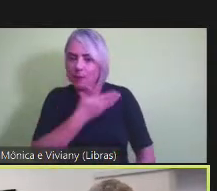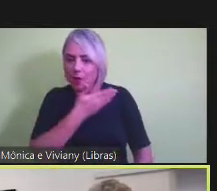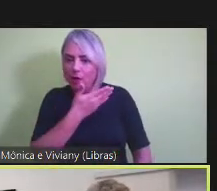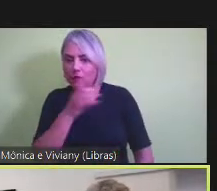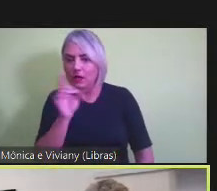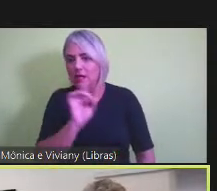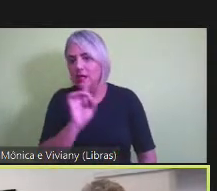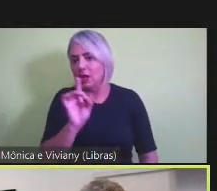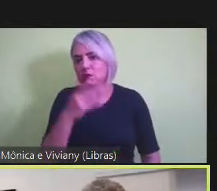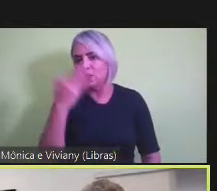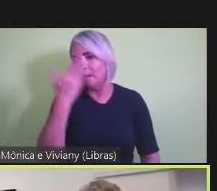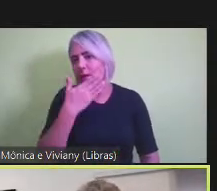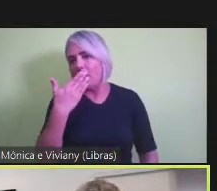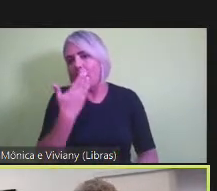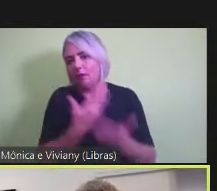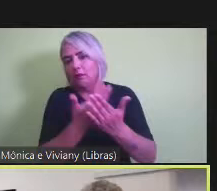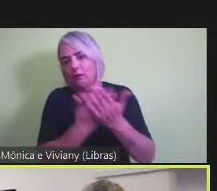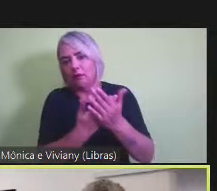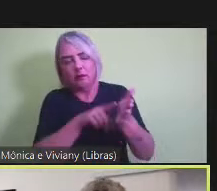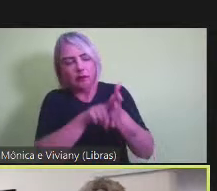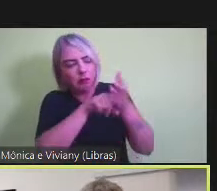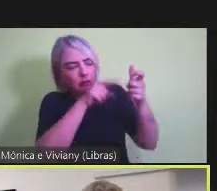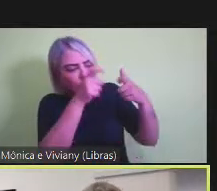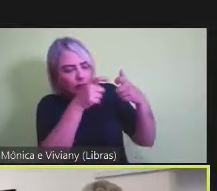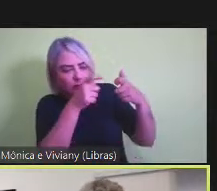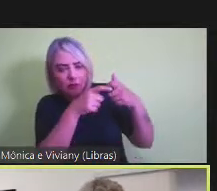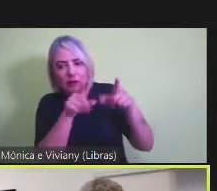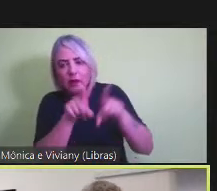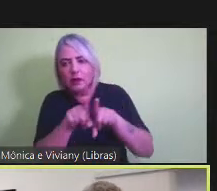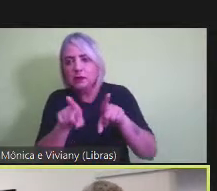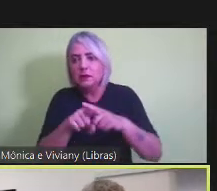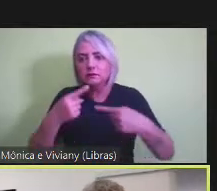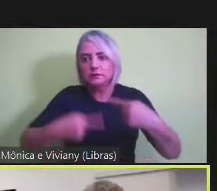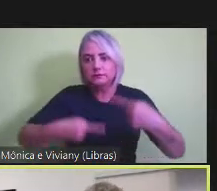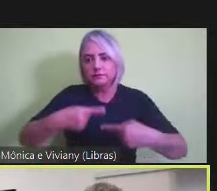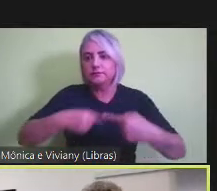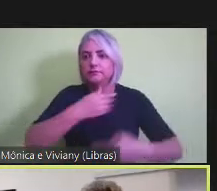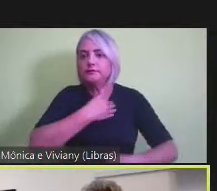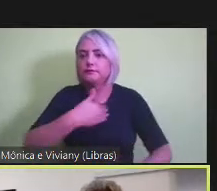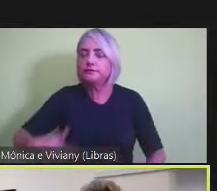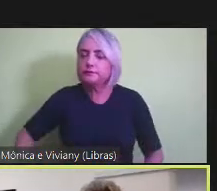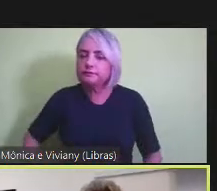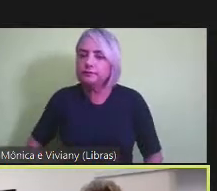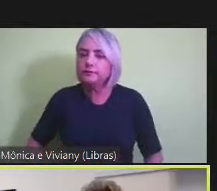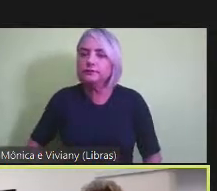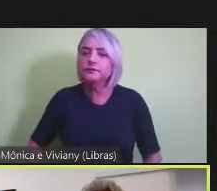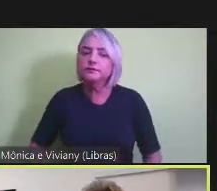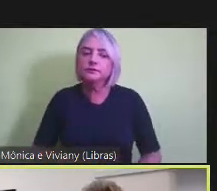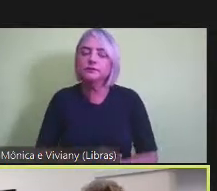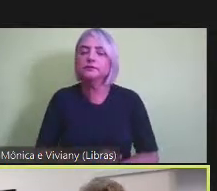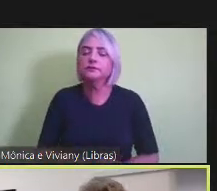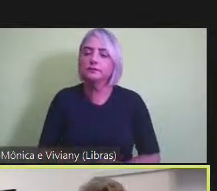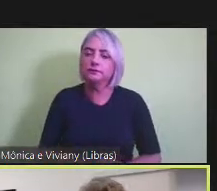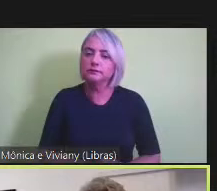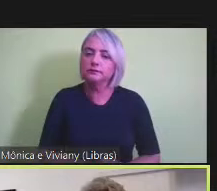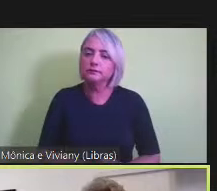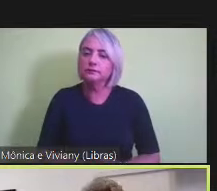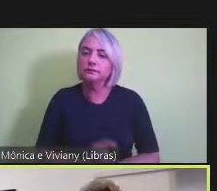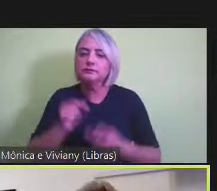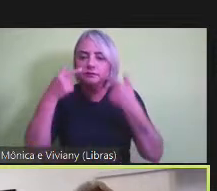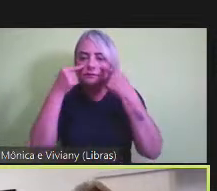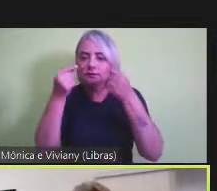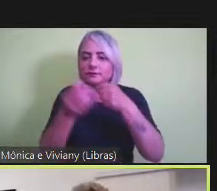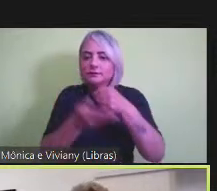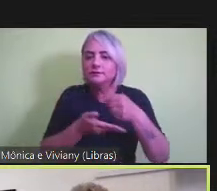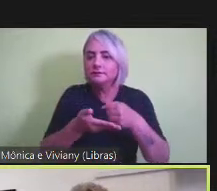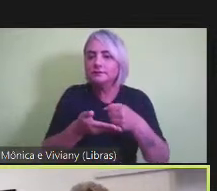by evidences and not only by studies, clinical studies, but also the public policies